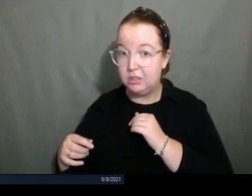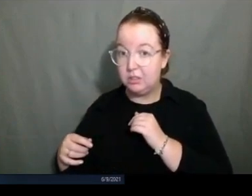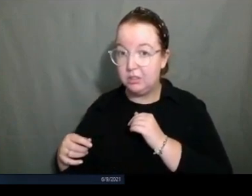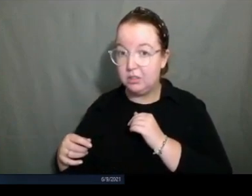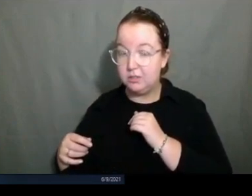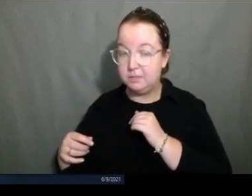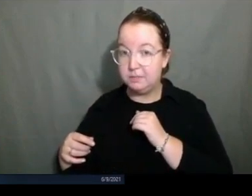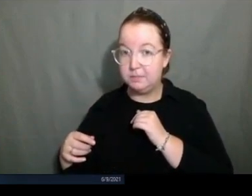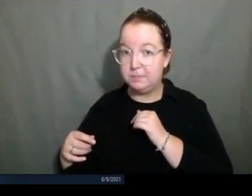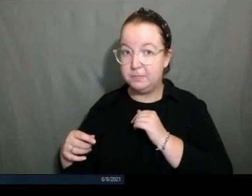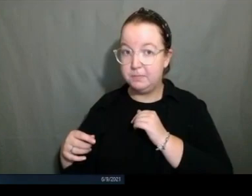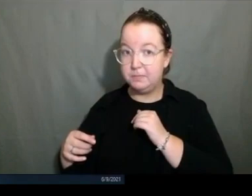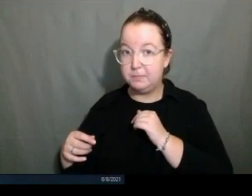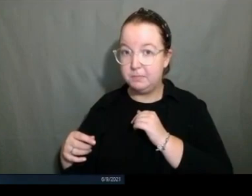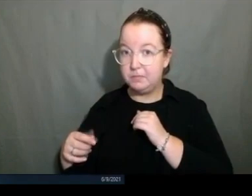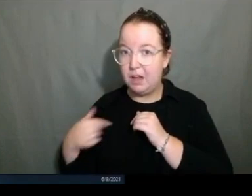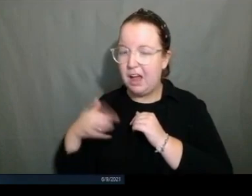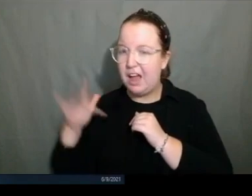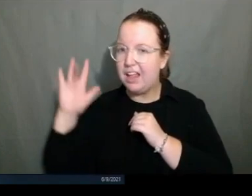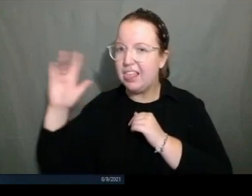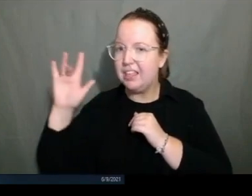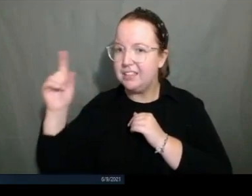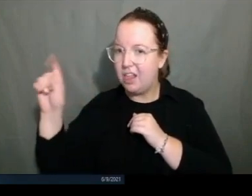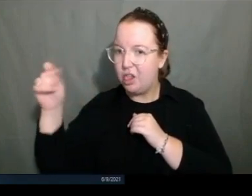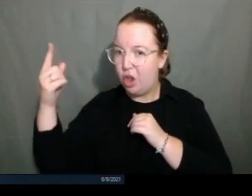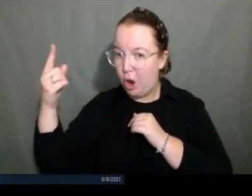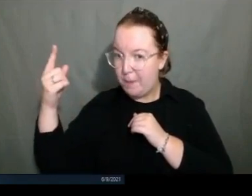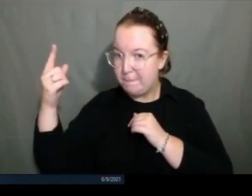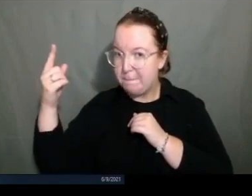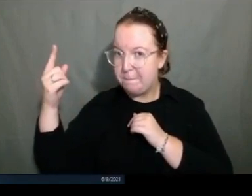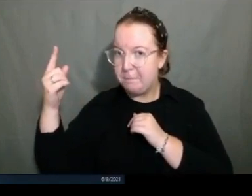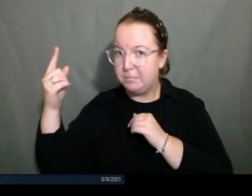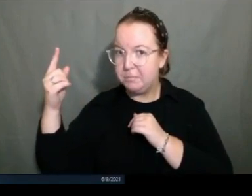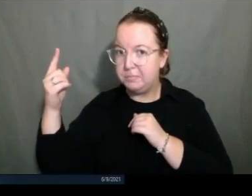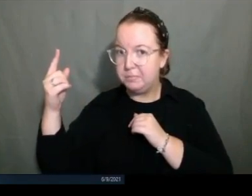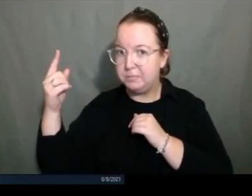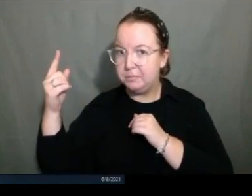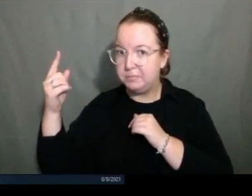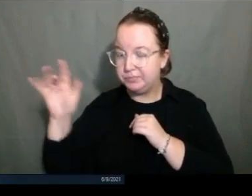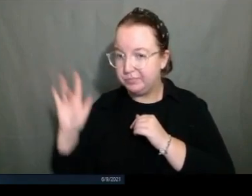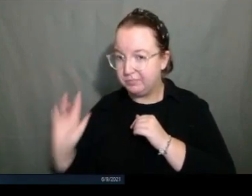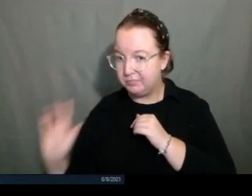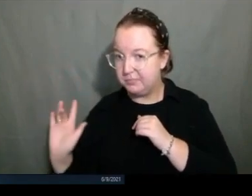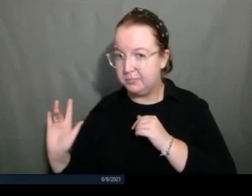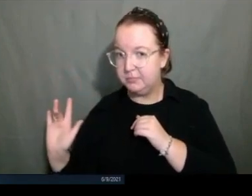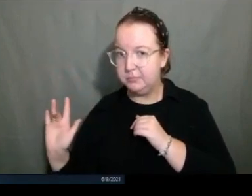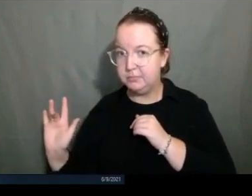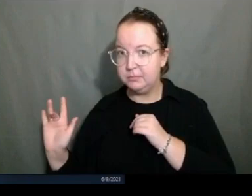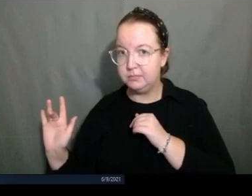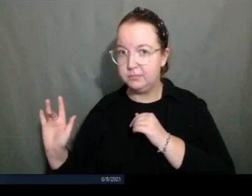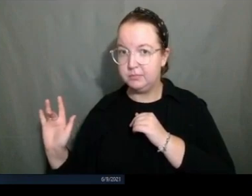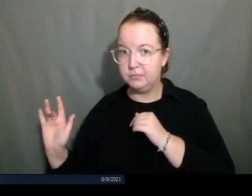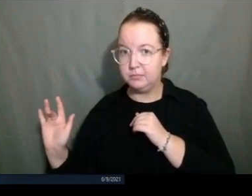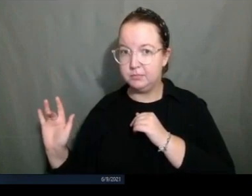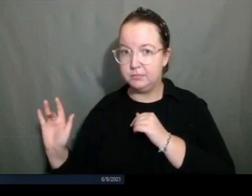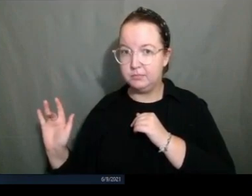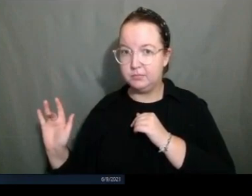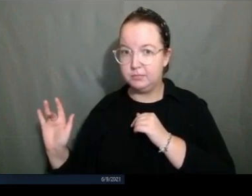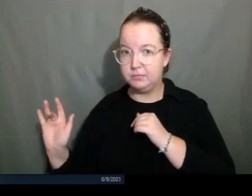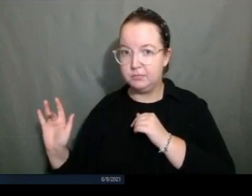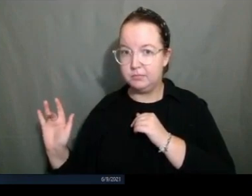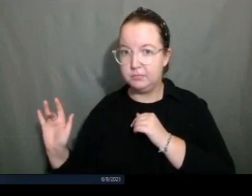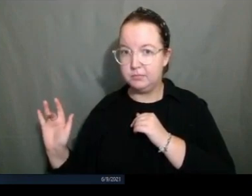little, the alarm, and I clicked on employee verification checklist, and I hit the